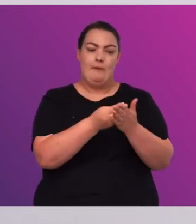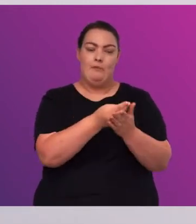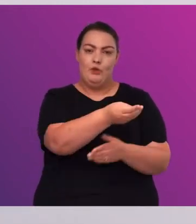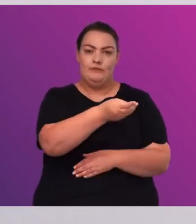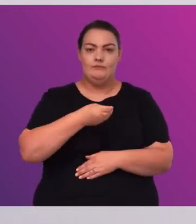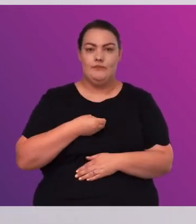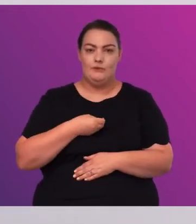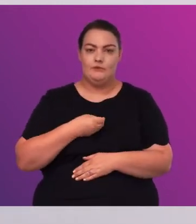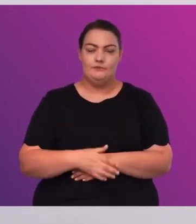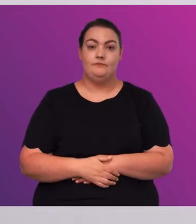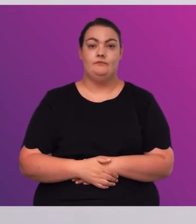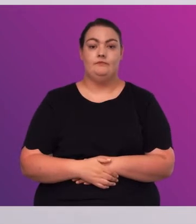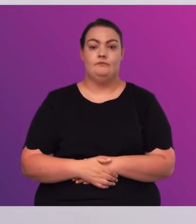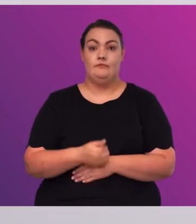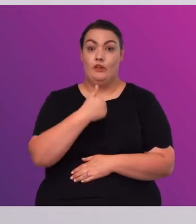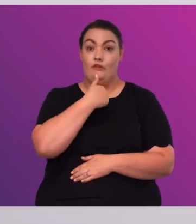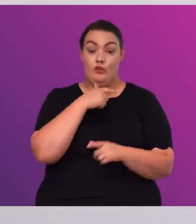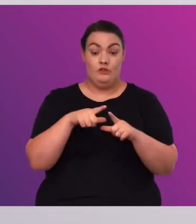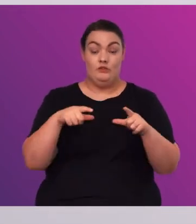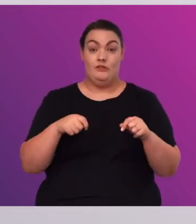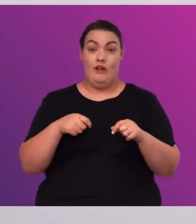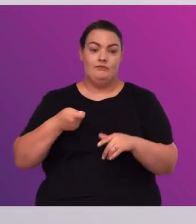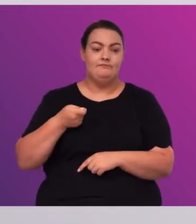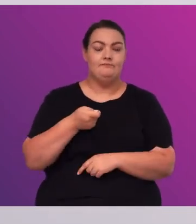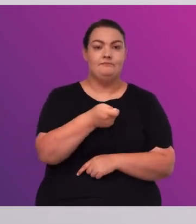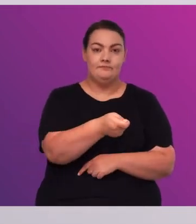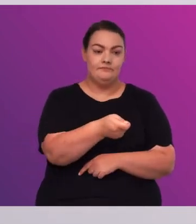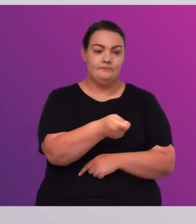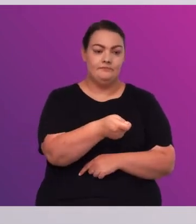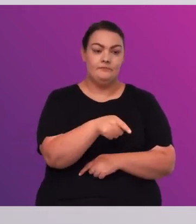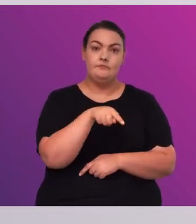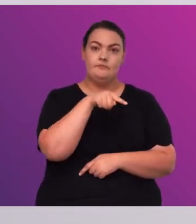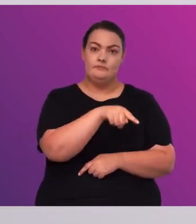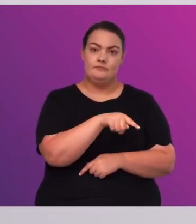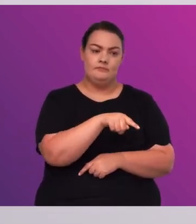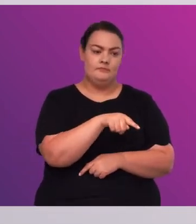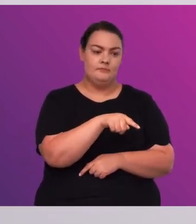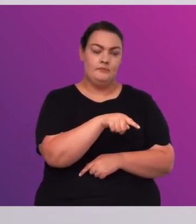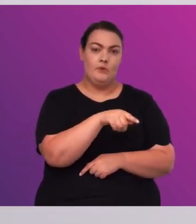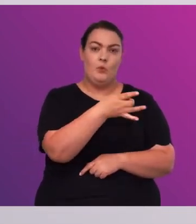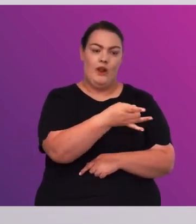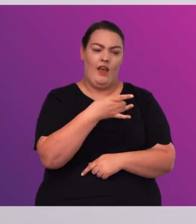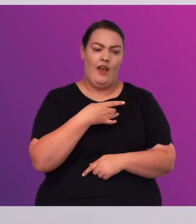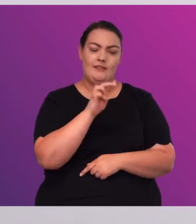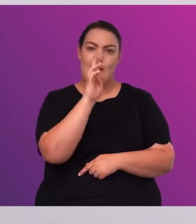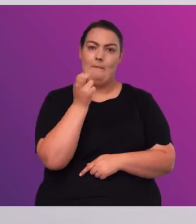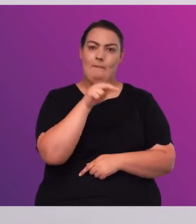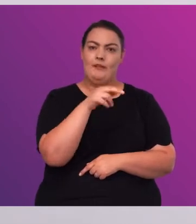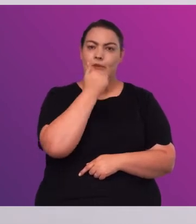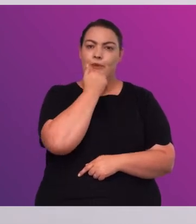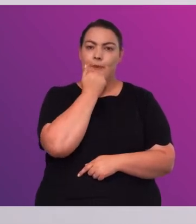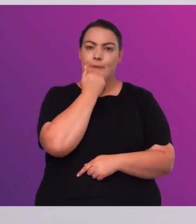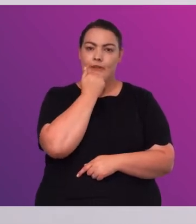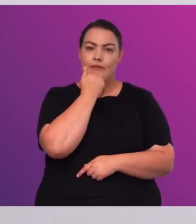account. First, you put your card into the machine. The ATM will then prompt you